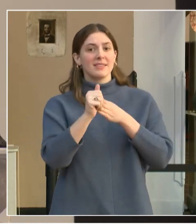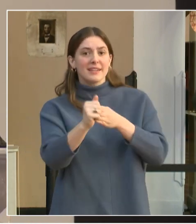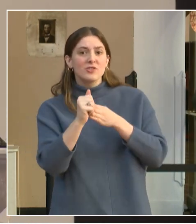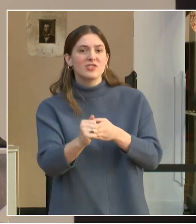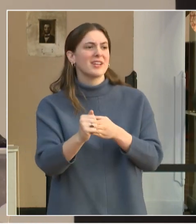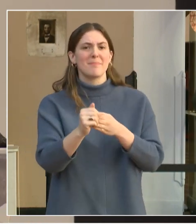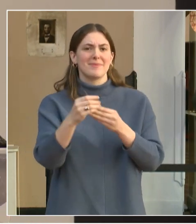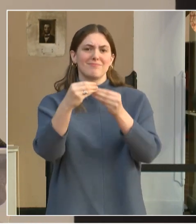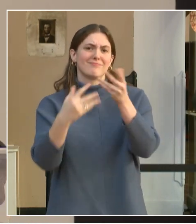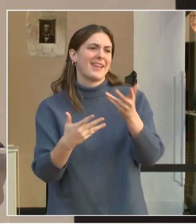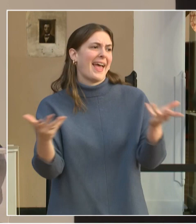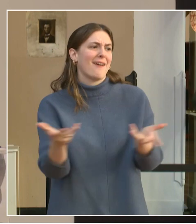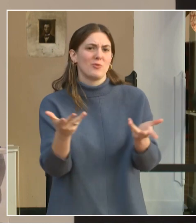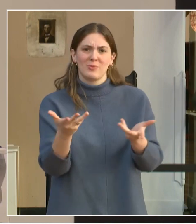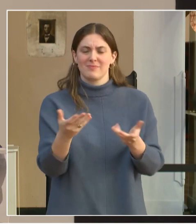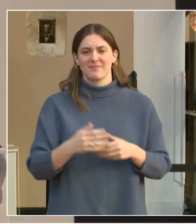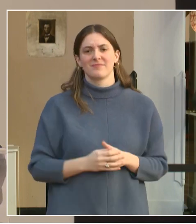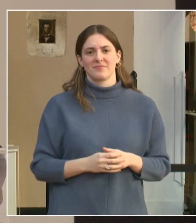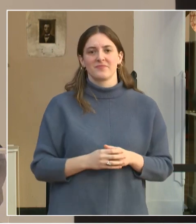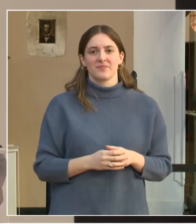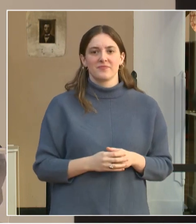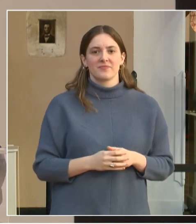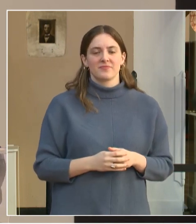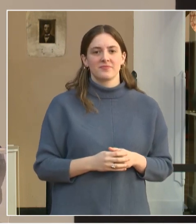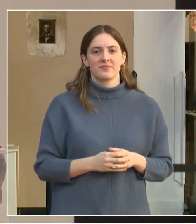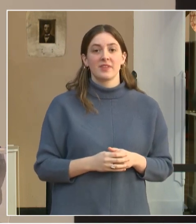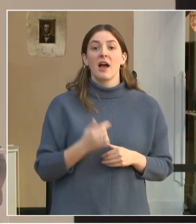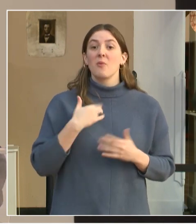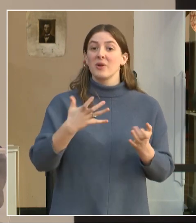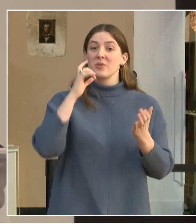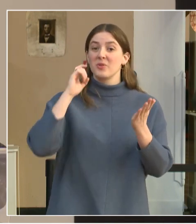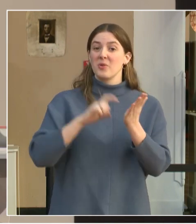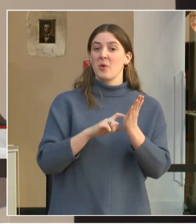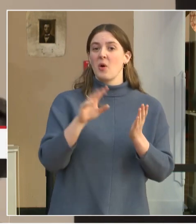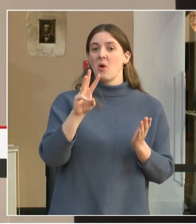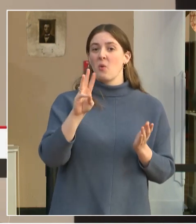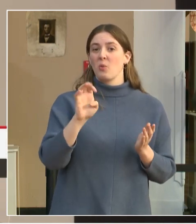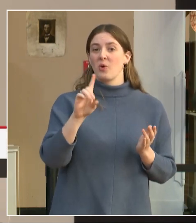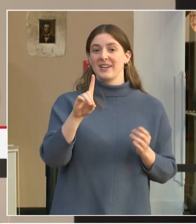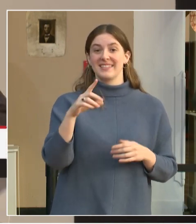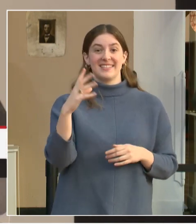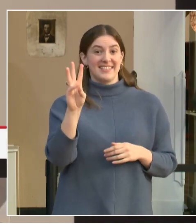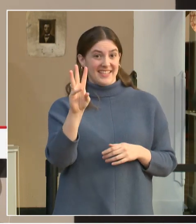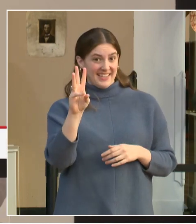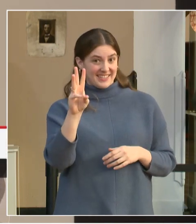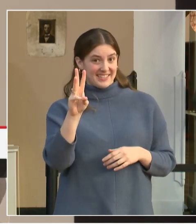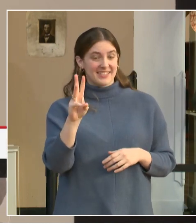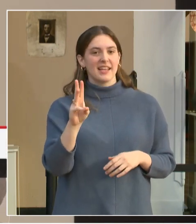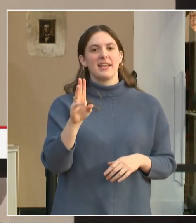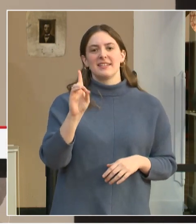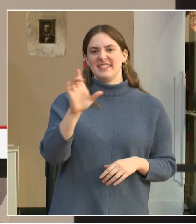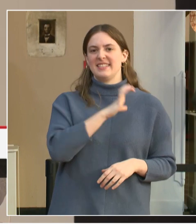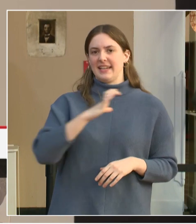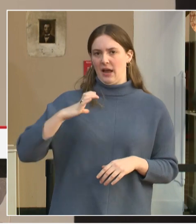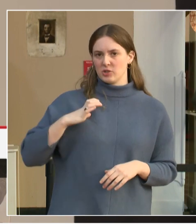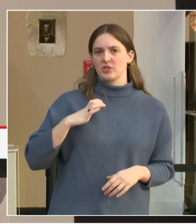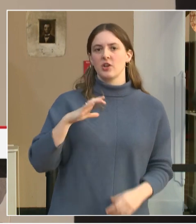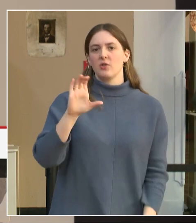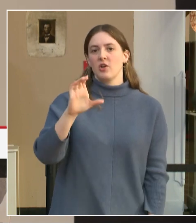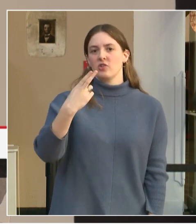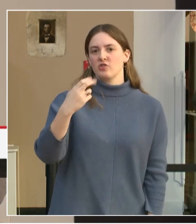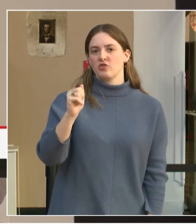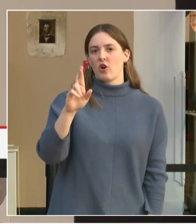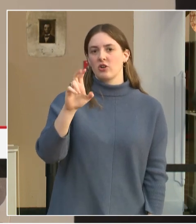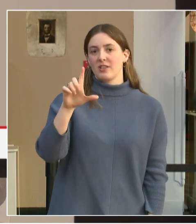I'm also delighted to acknowledge our Ward 6 council member, Councilmember Charles Allen. Please give him a big round